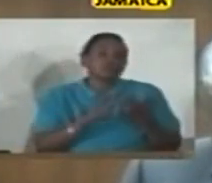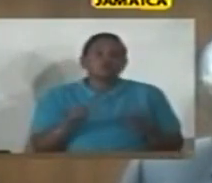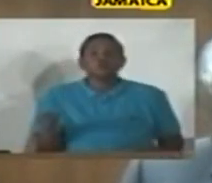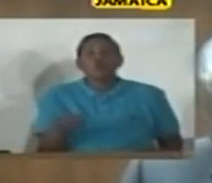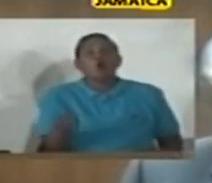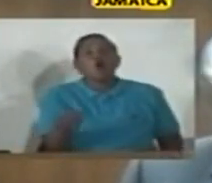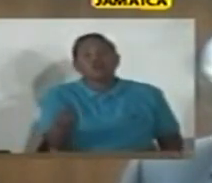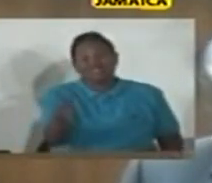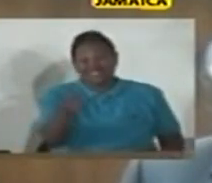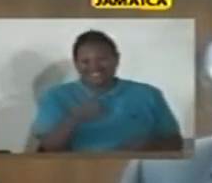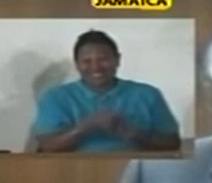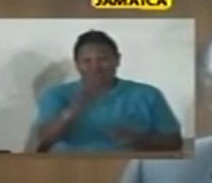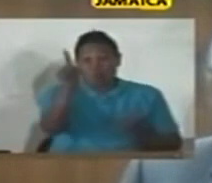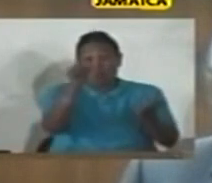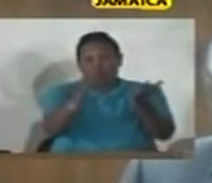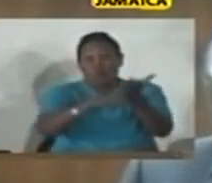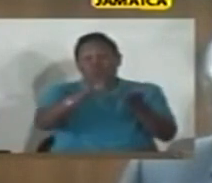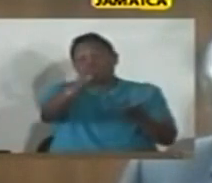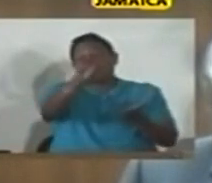walkers.